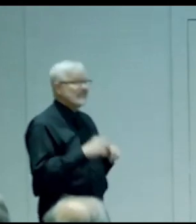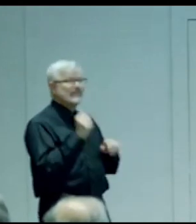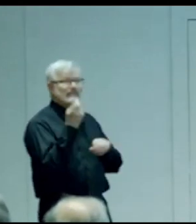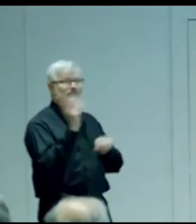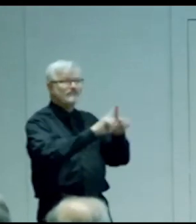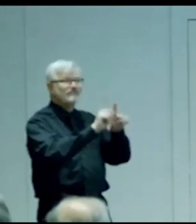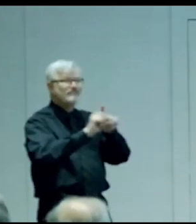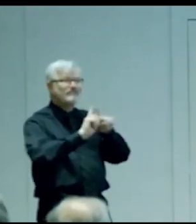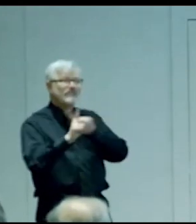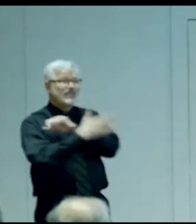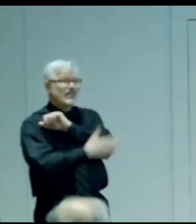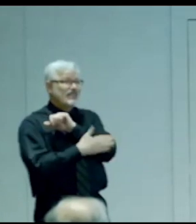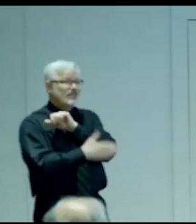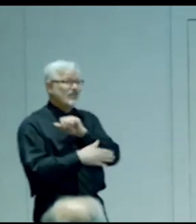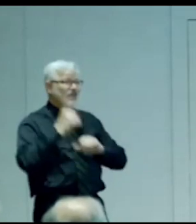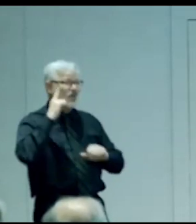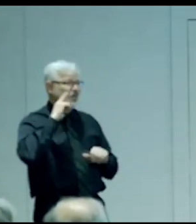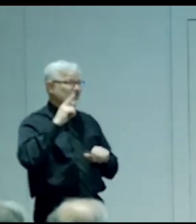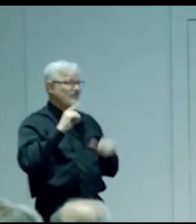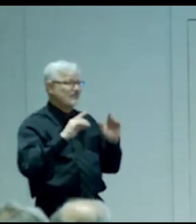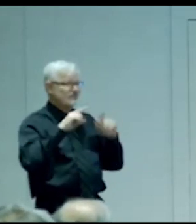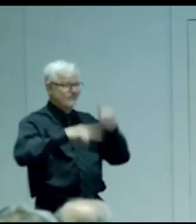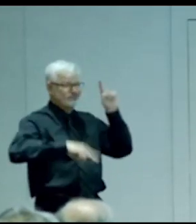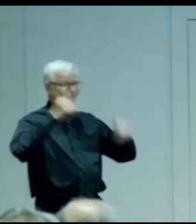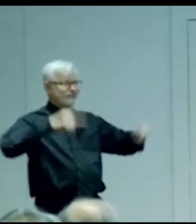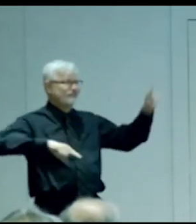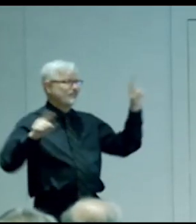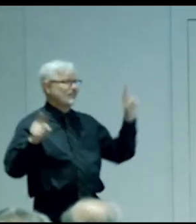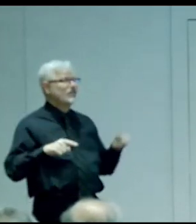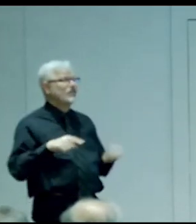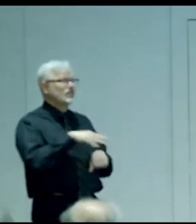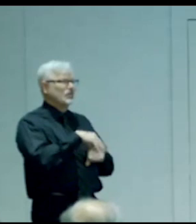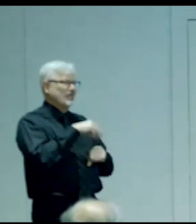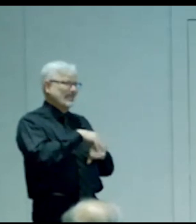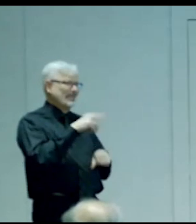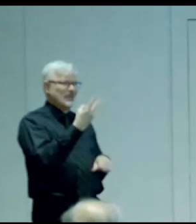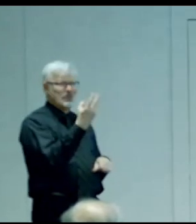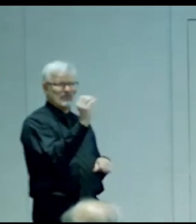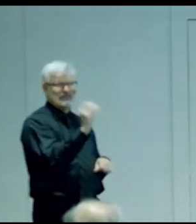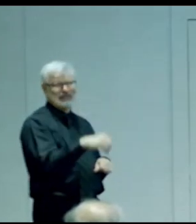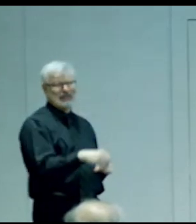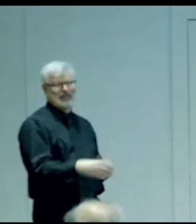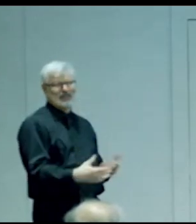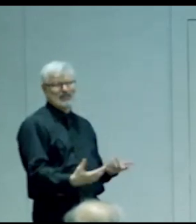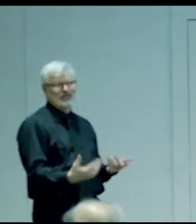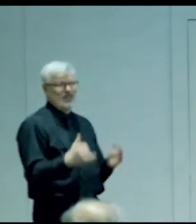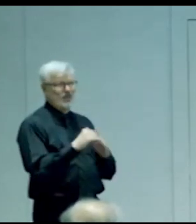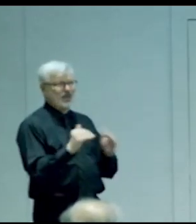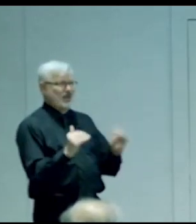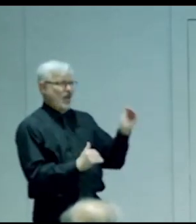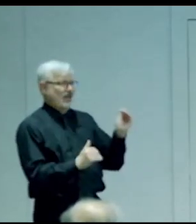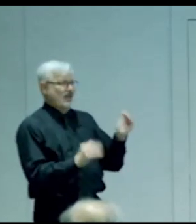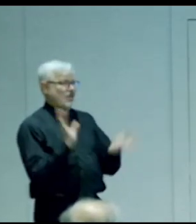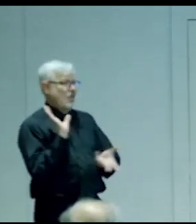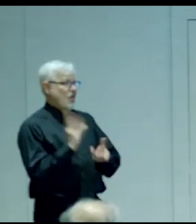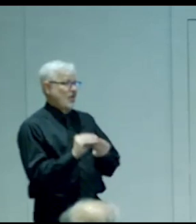countries. Notice the variation. Sweden, only 2% of their inequality,